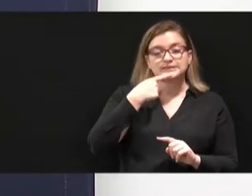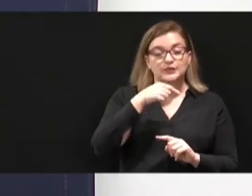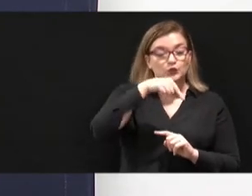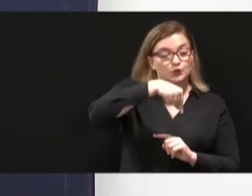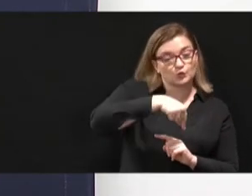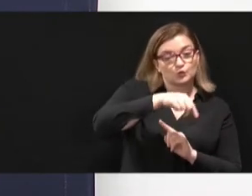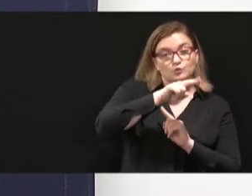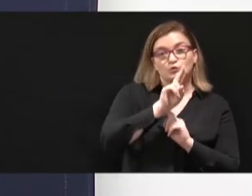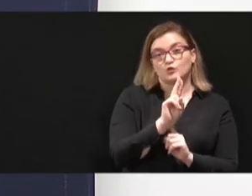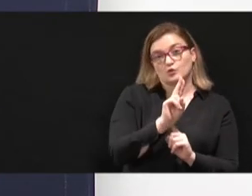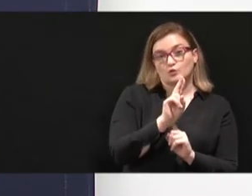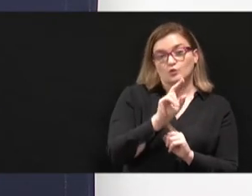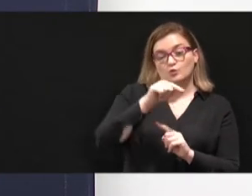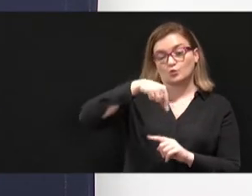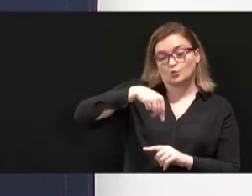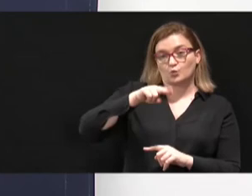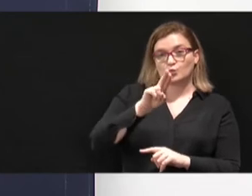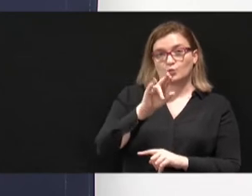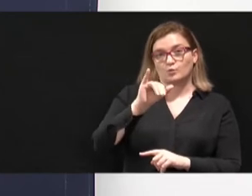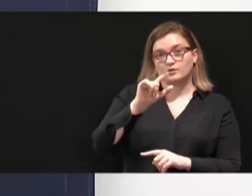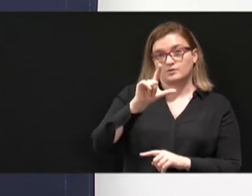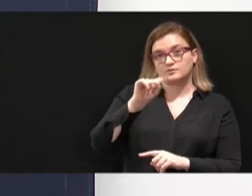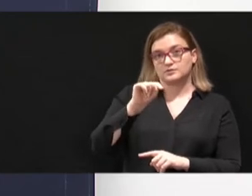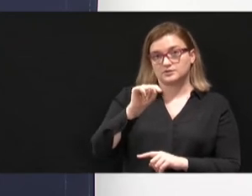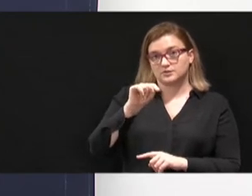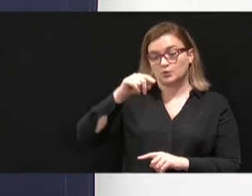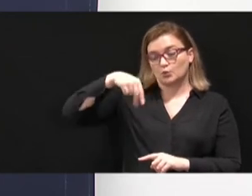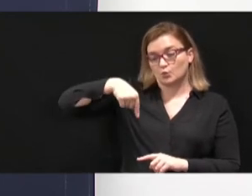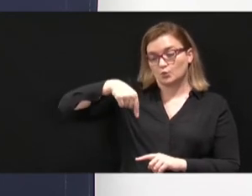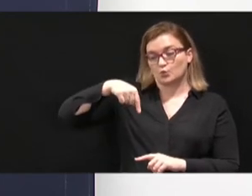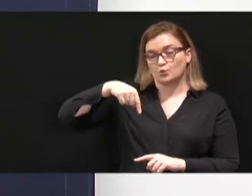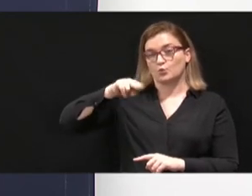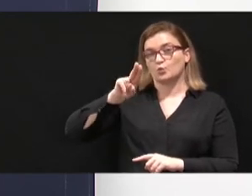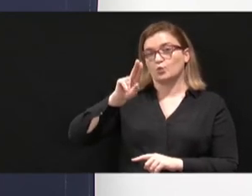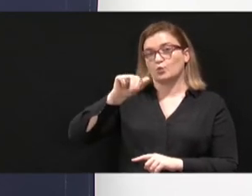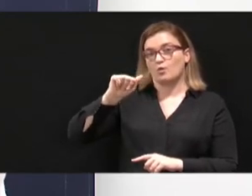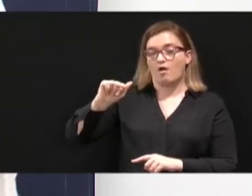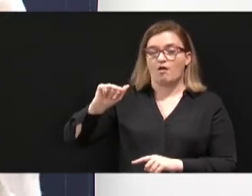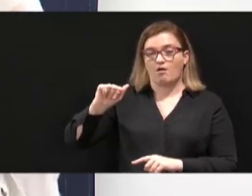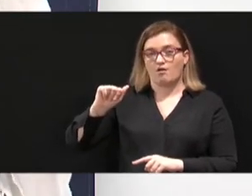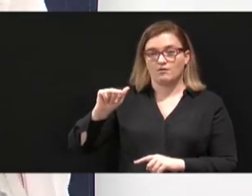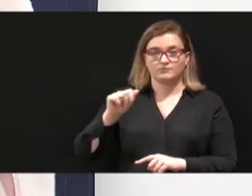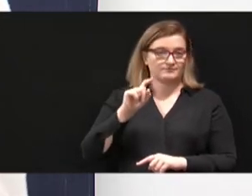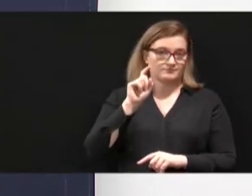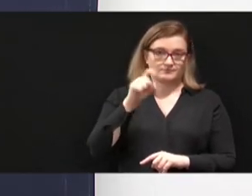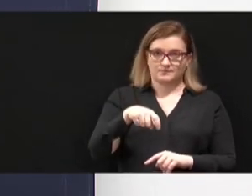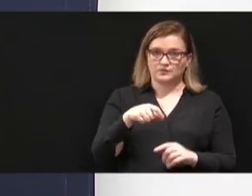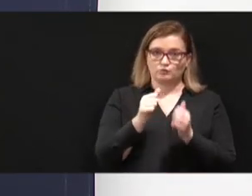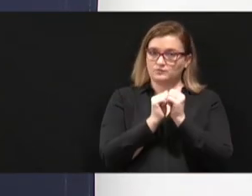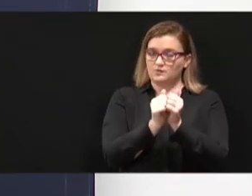Q-U, quilt, qua. The two letters have to go together, Q-U.